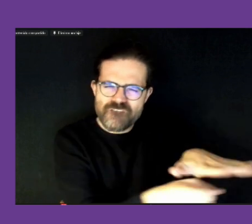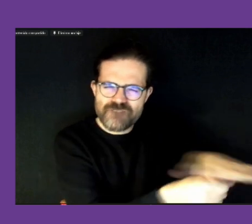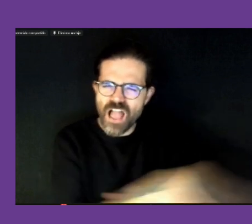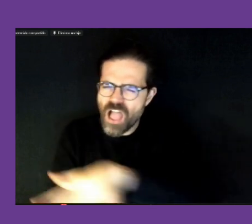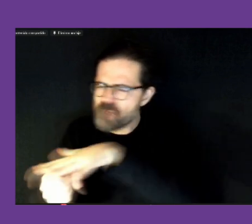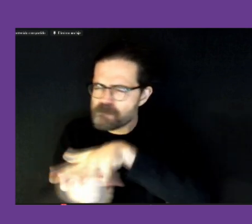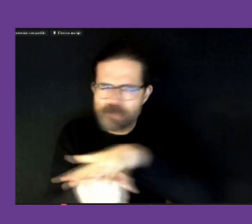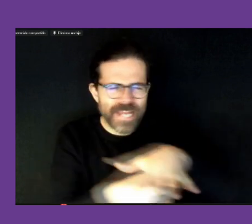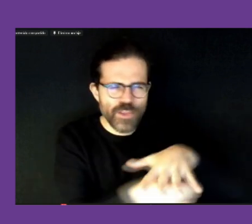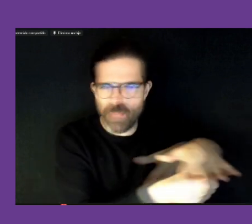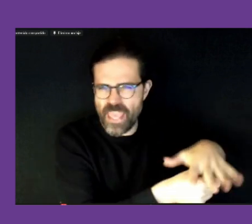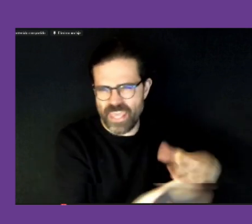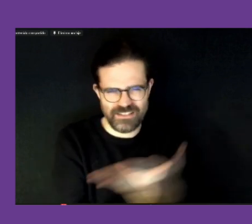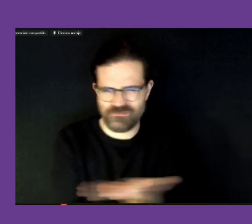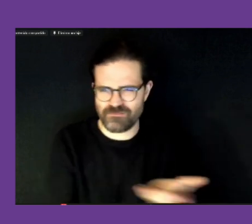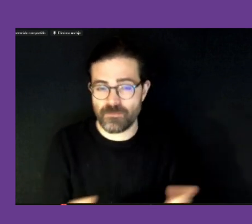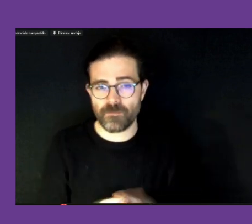so in collaboration